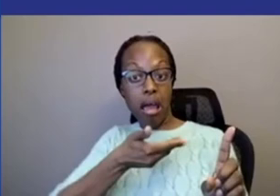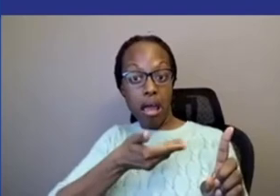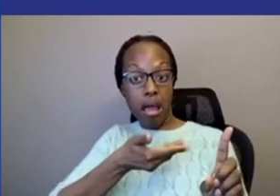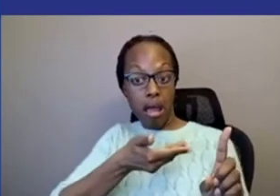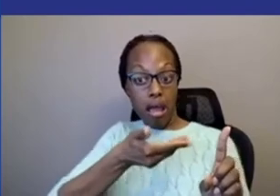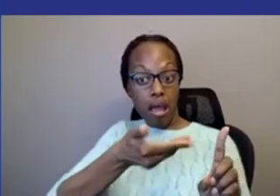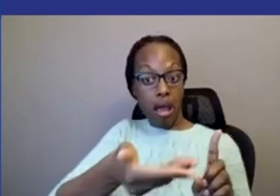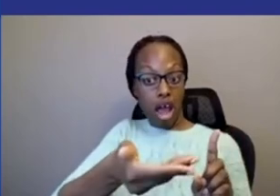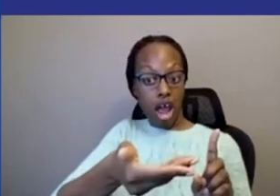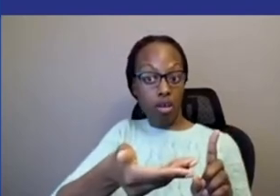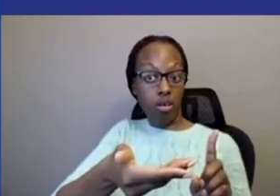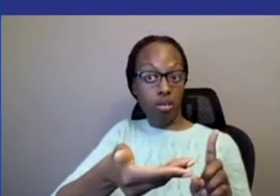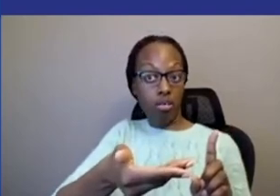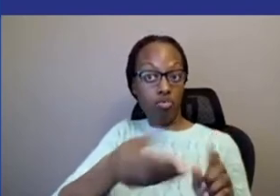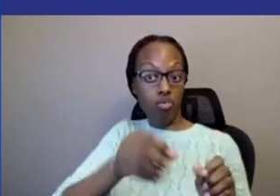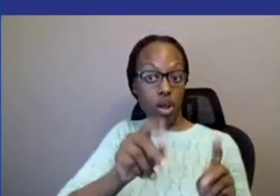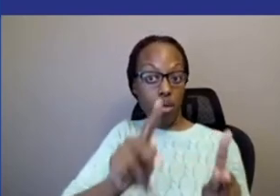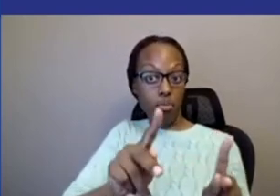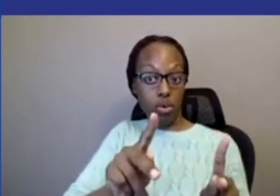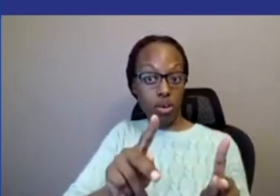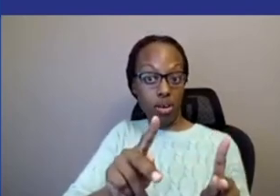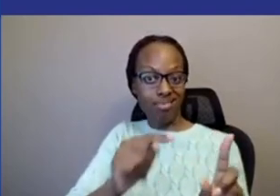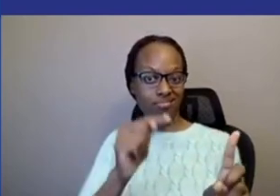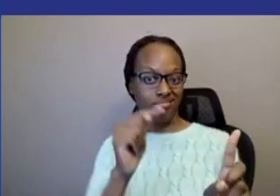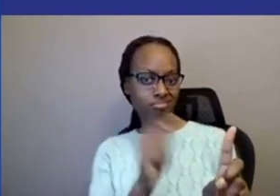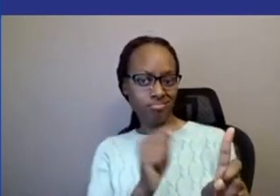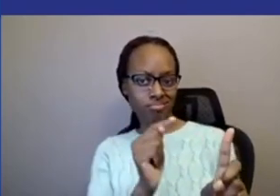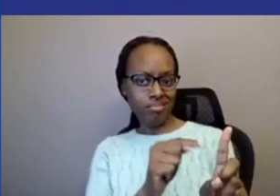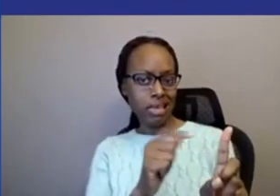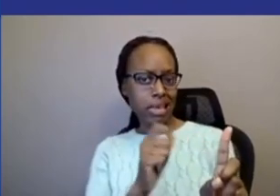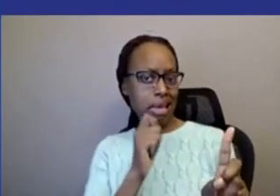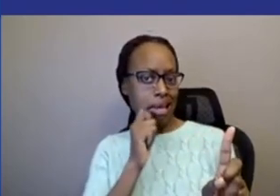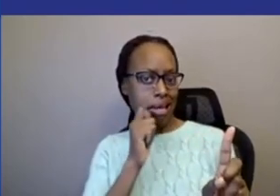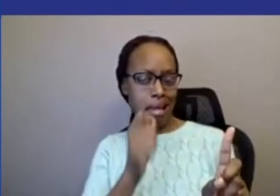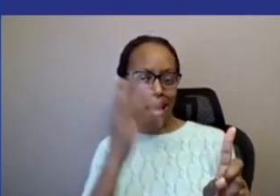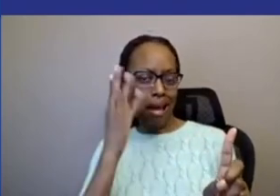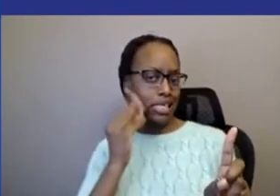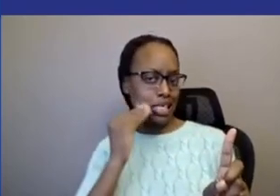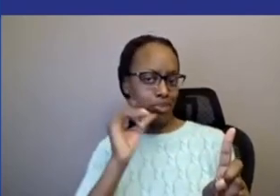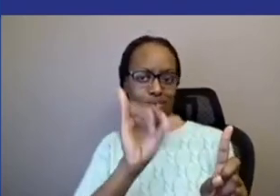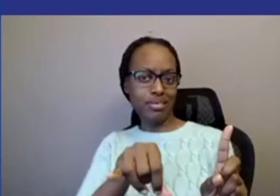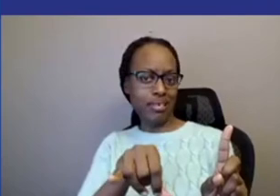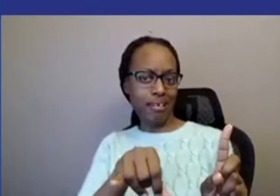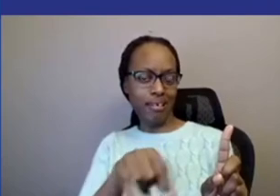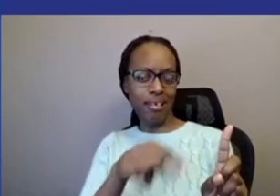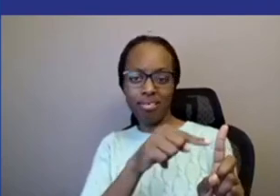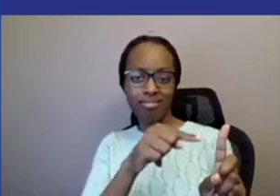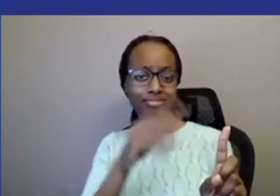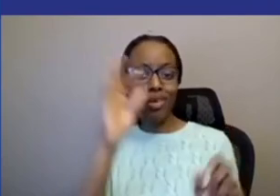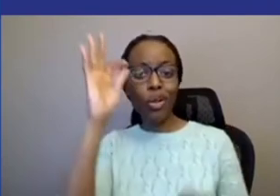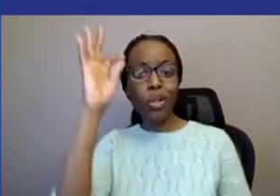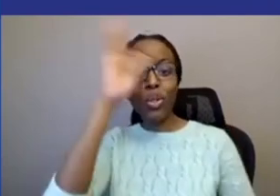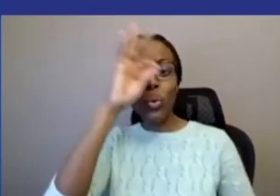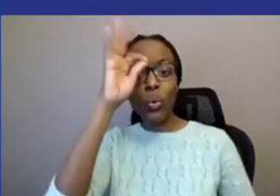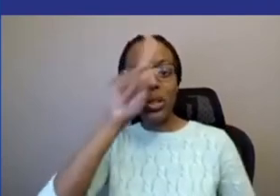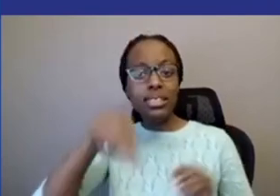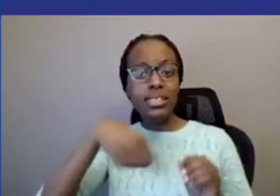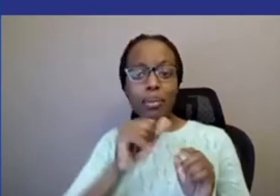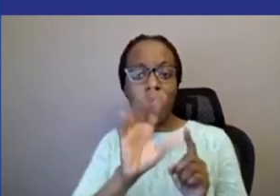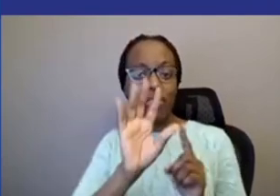not representative of their lived experience? So meaning they have no clue of what this cultural form is